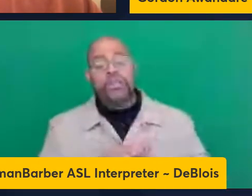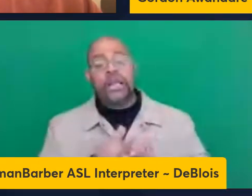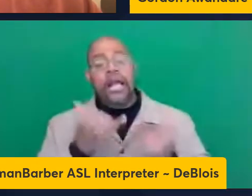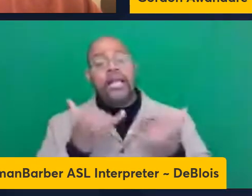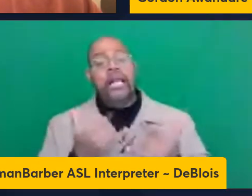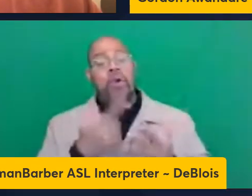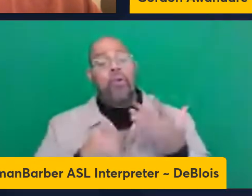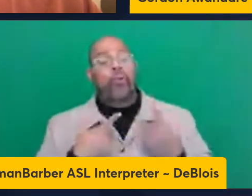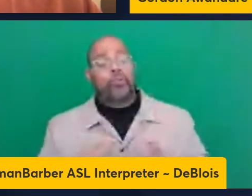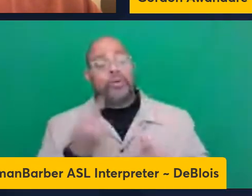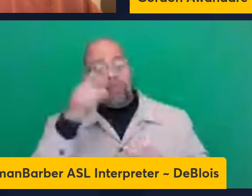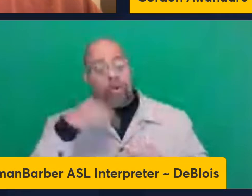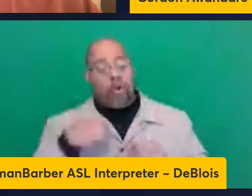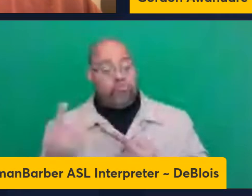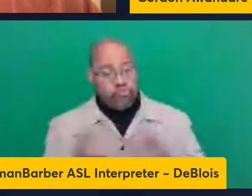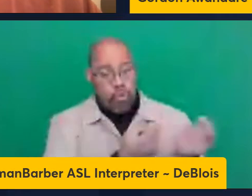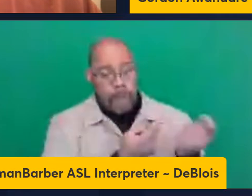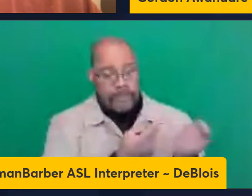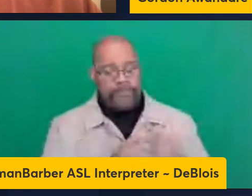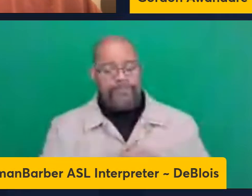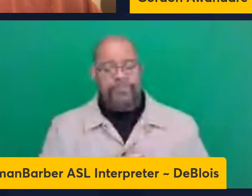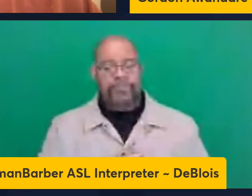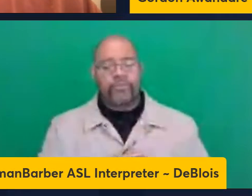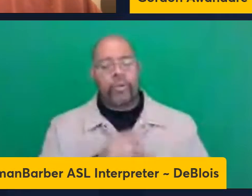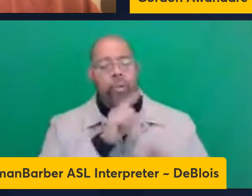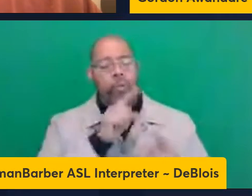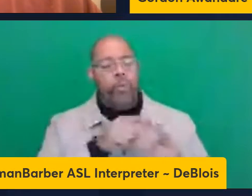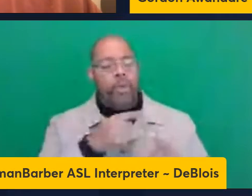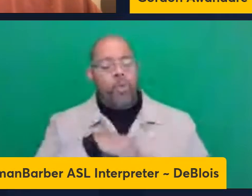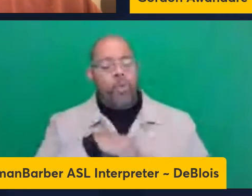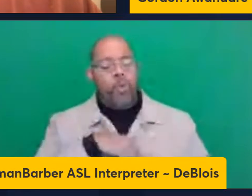do for our recruitment is that when we